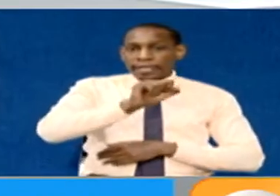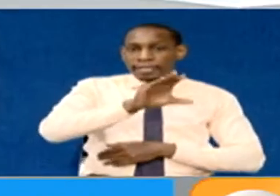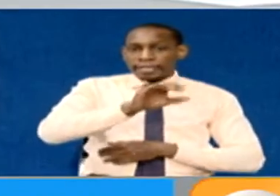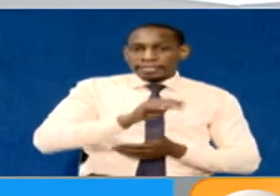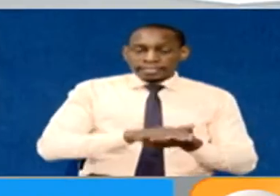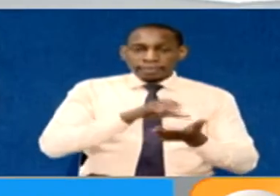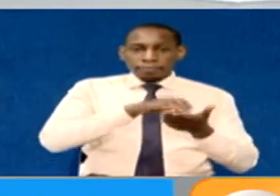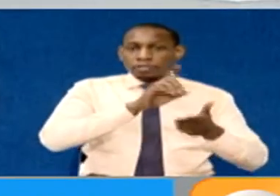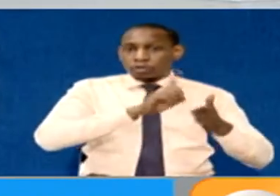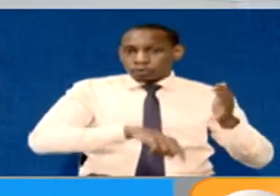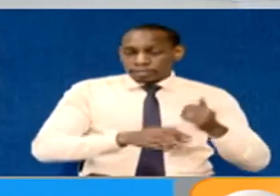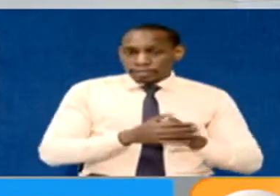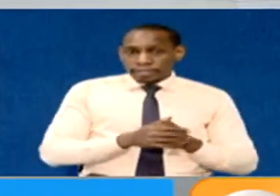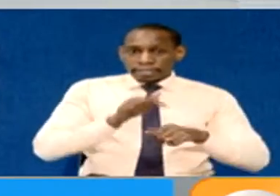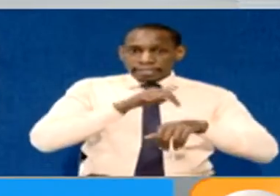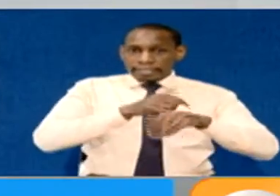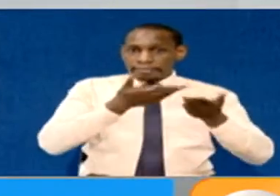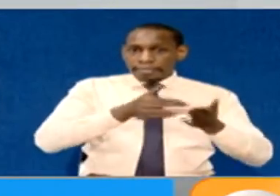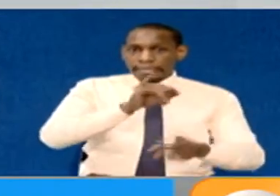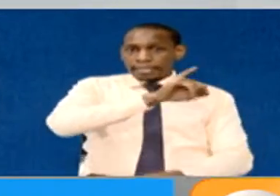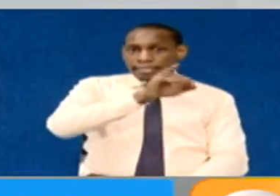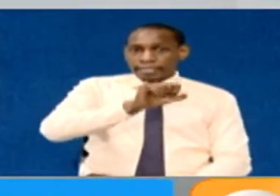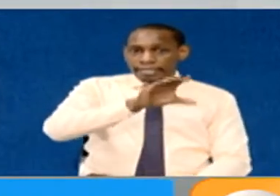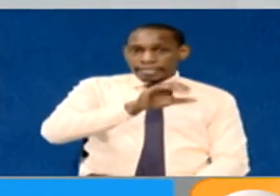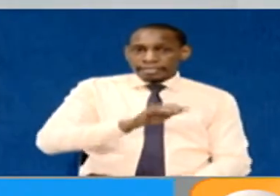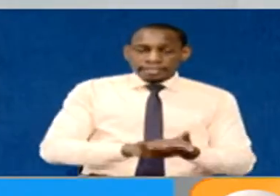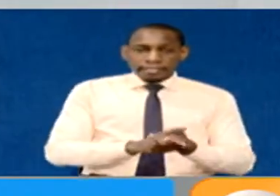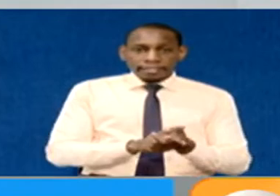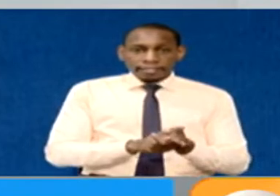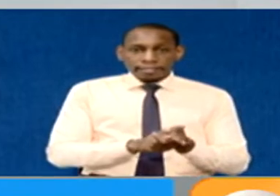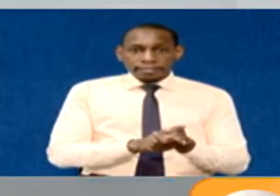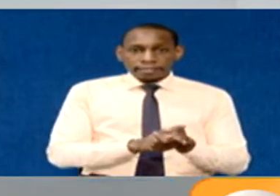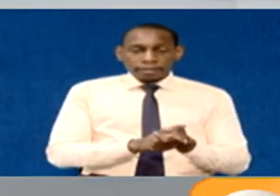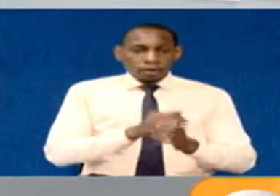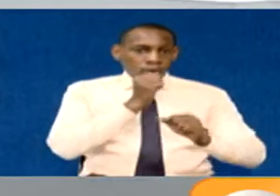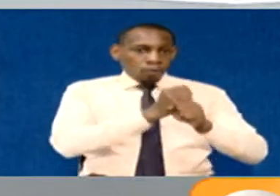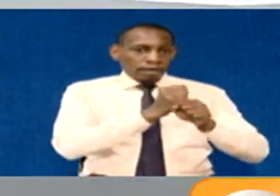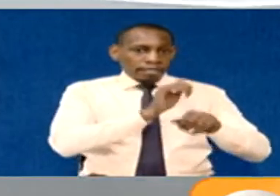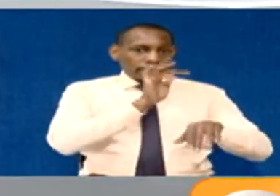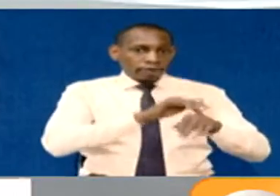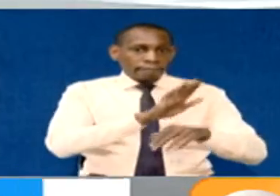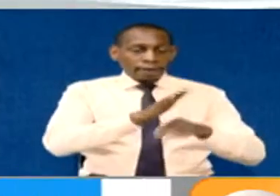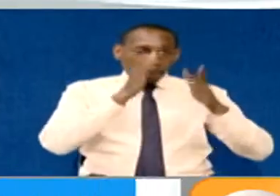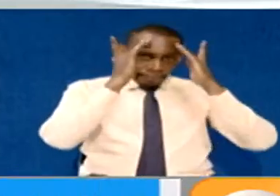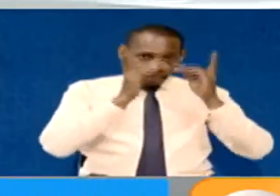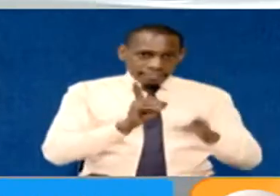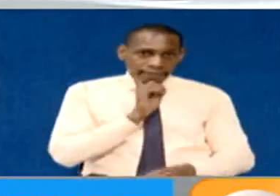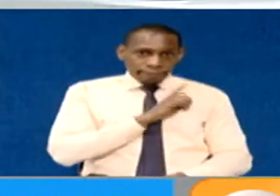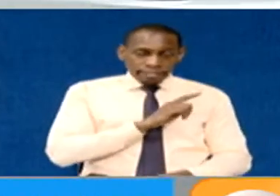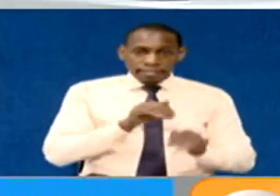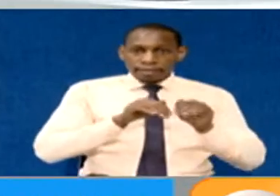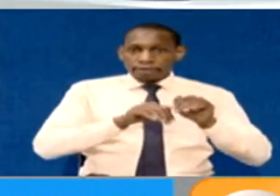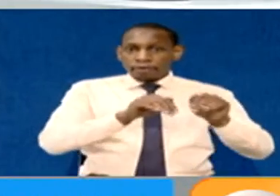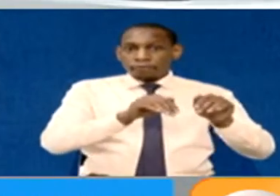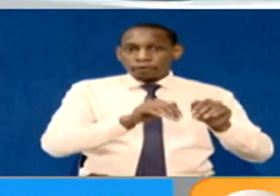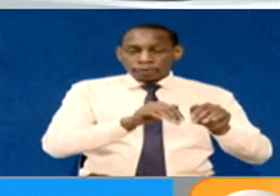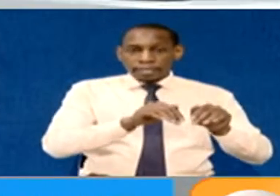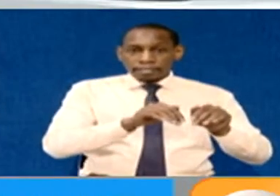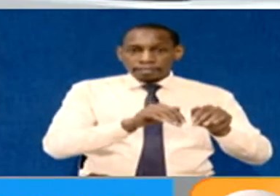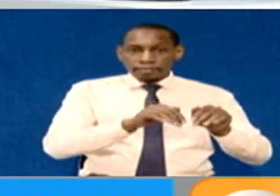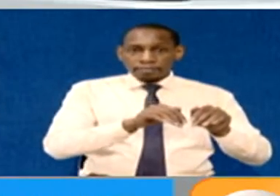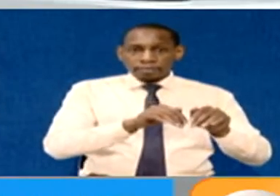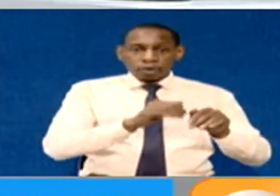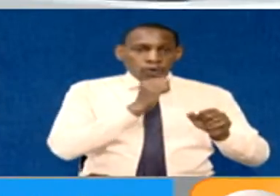issue, because right now it is the JSC's reputation that is at stake. They have made a decision according to how they understand